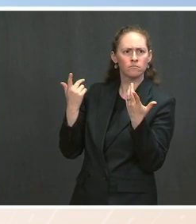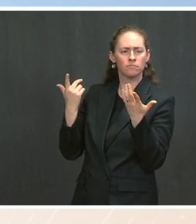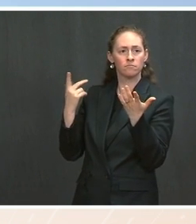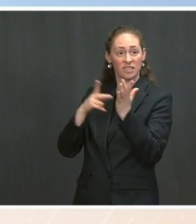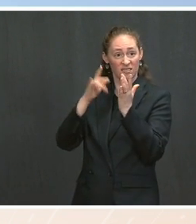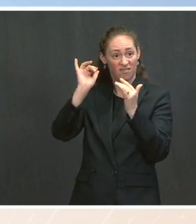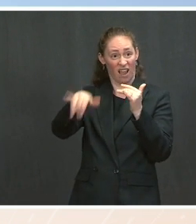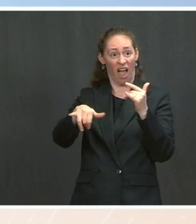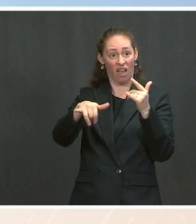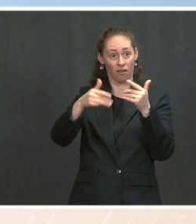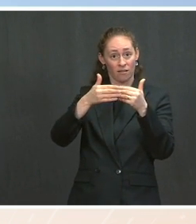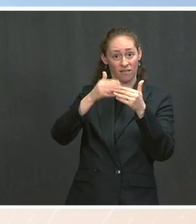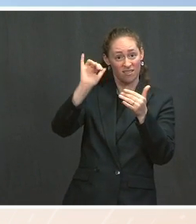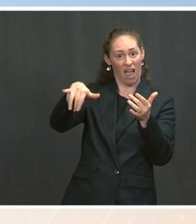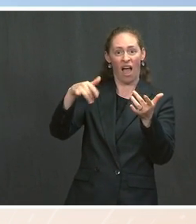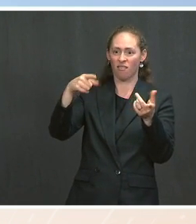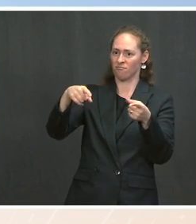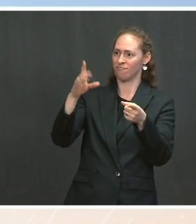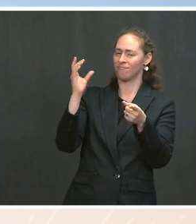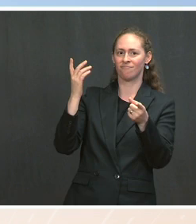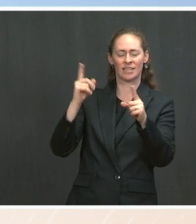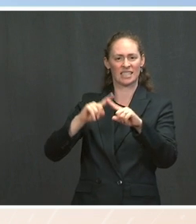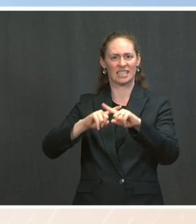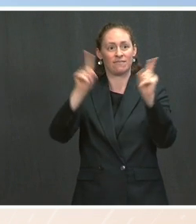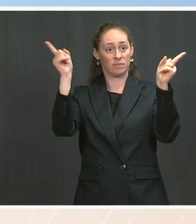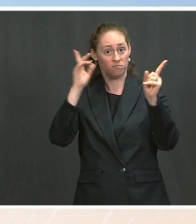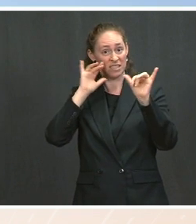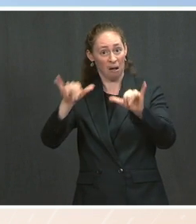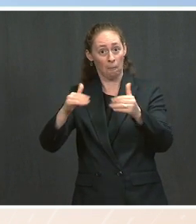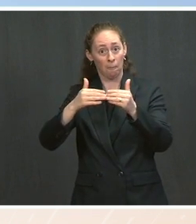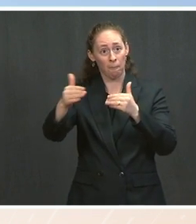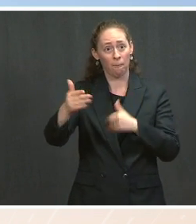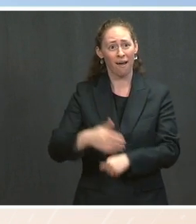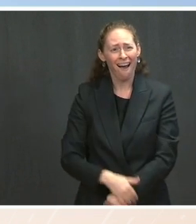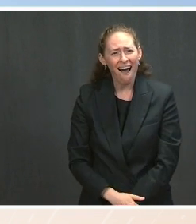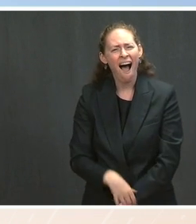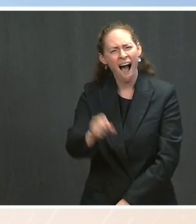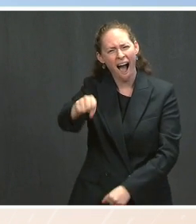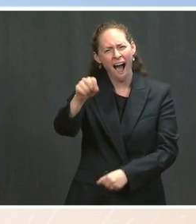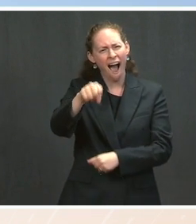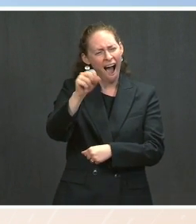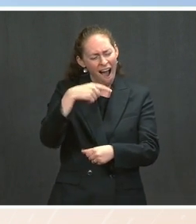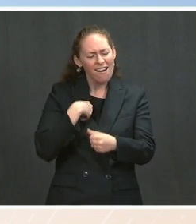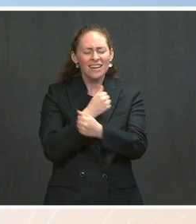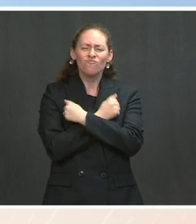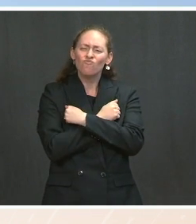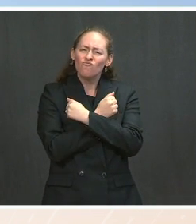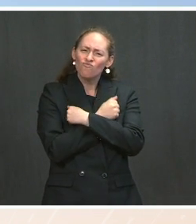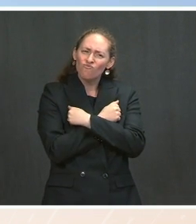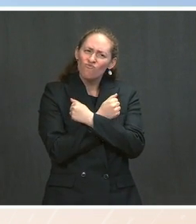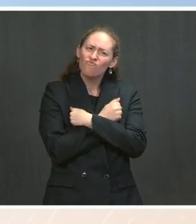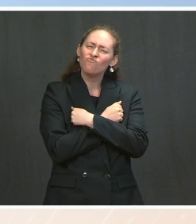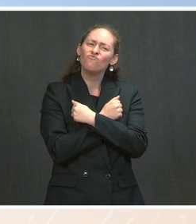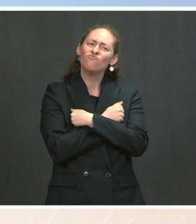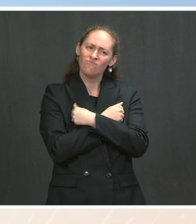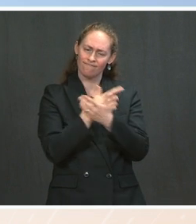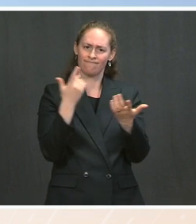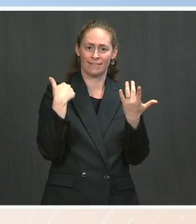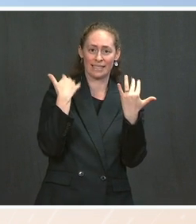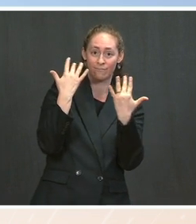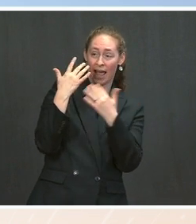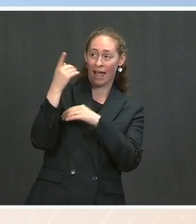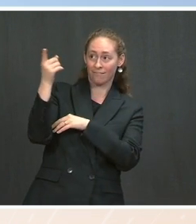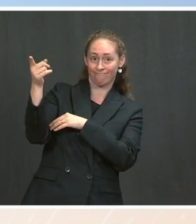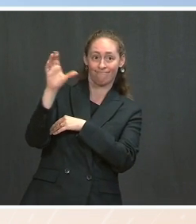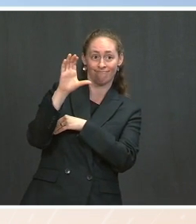confirm we are a warm and fuzzy crew, and we like to hug around here. But we were waiting for that to be allowed by CDC guidelines, which we